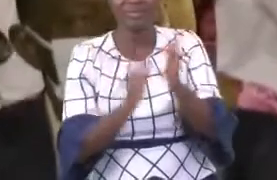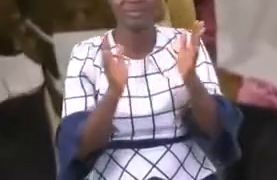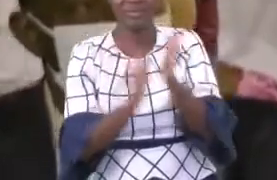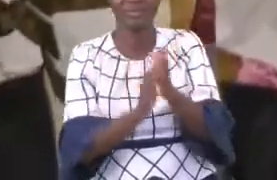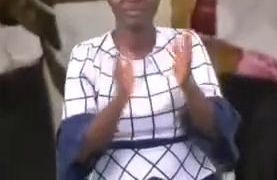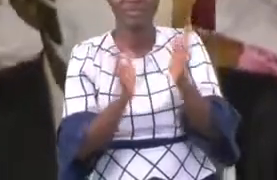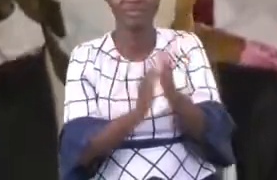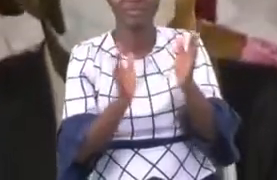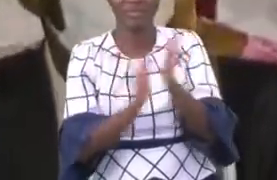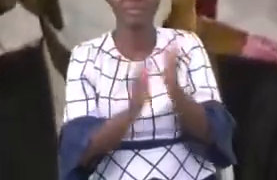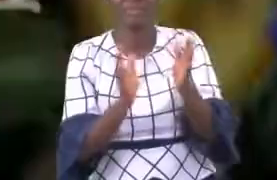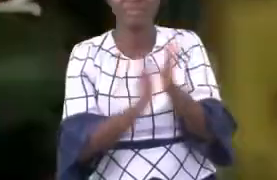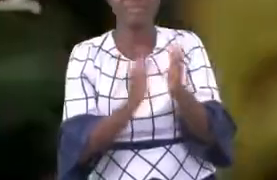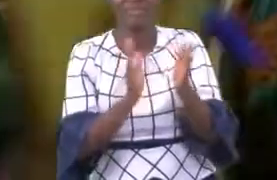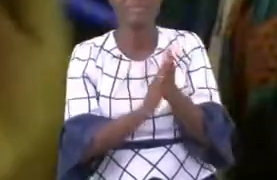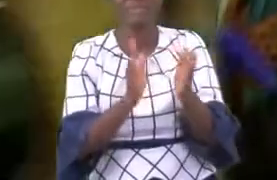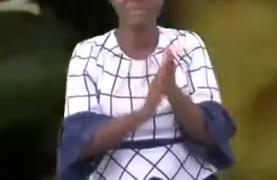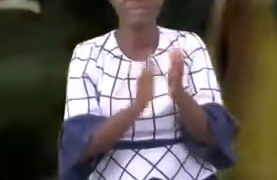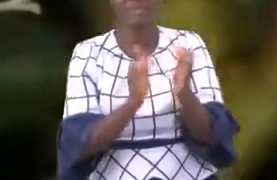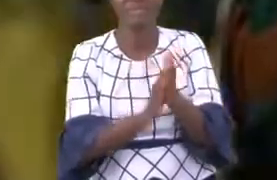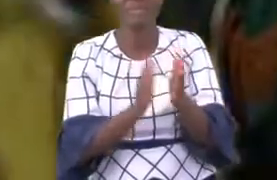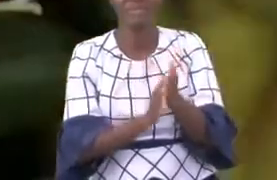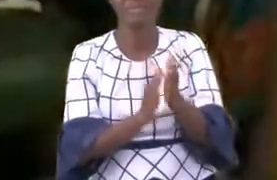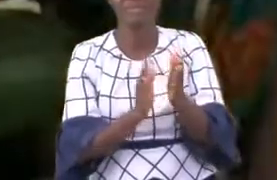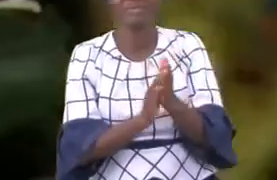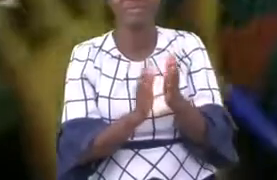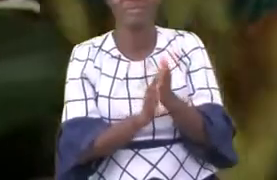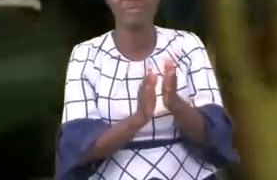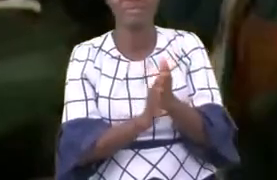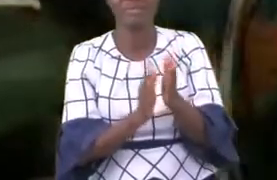from you. Amen.